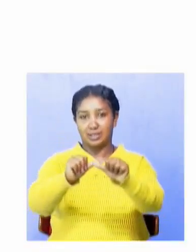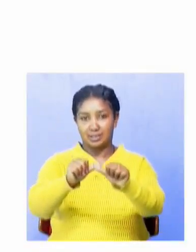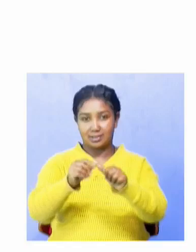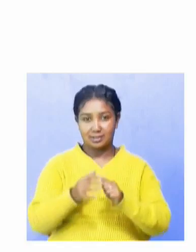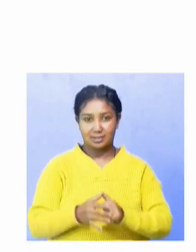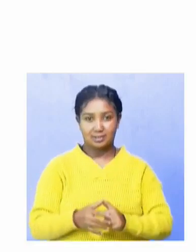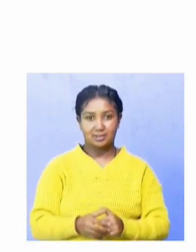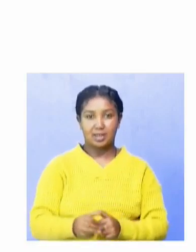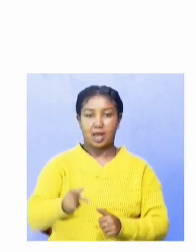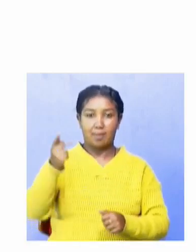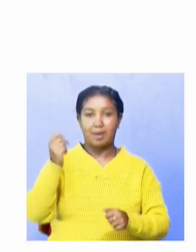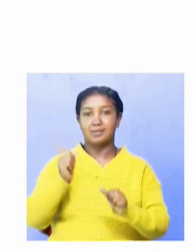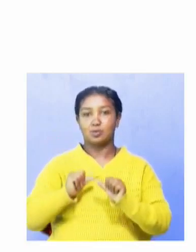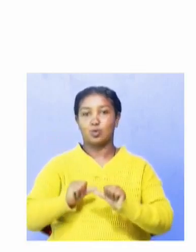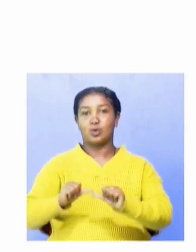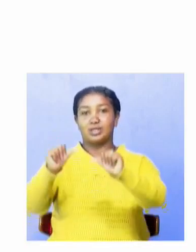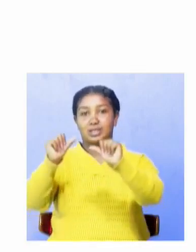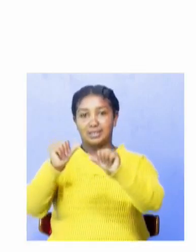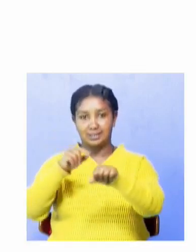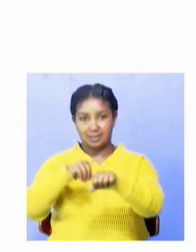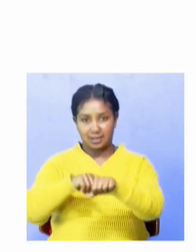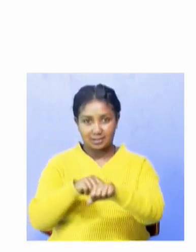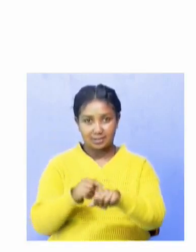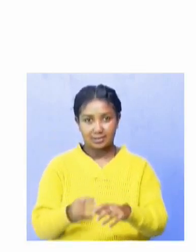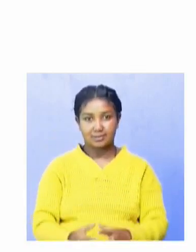tense. Past